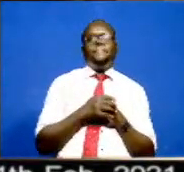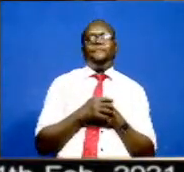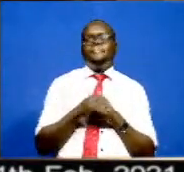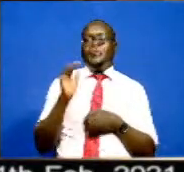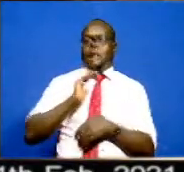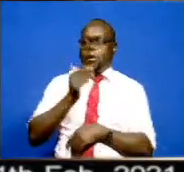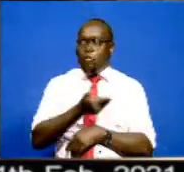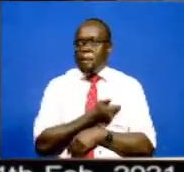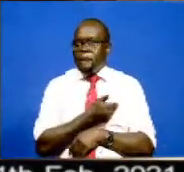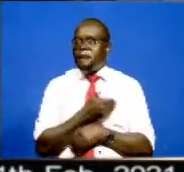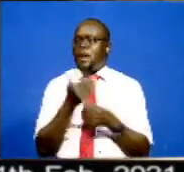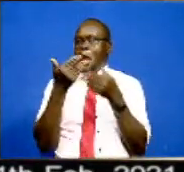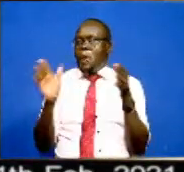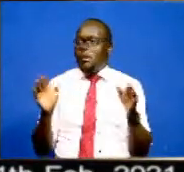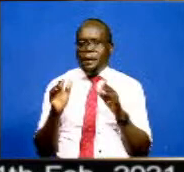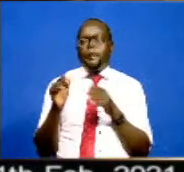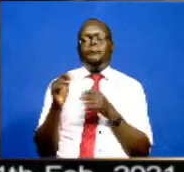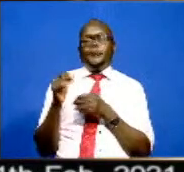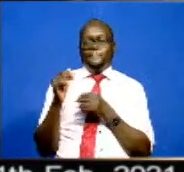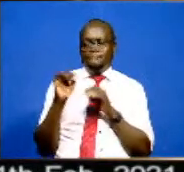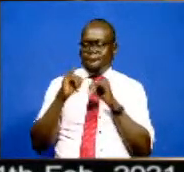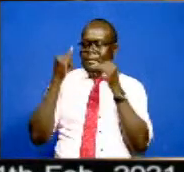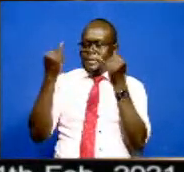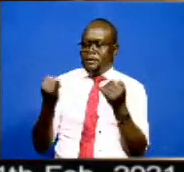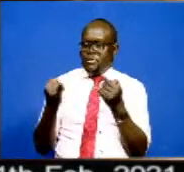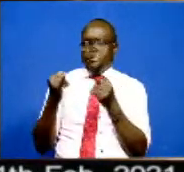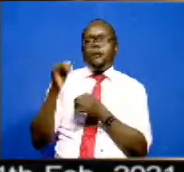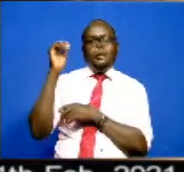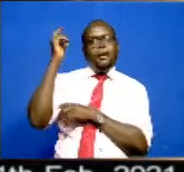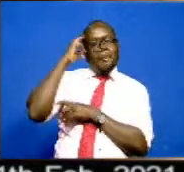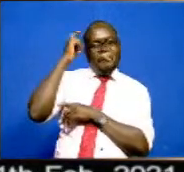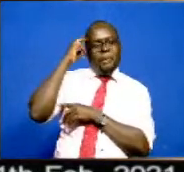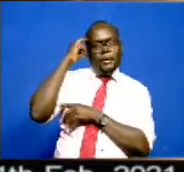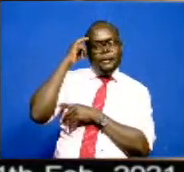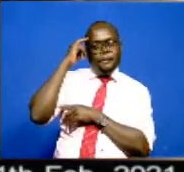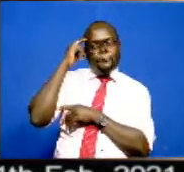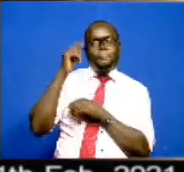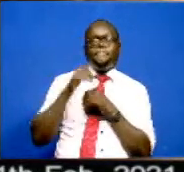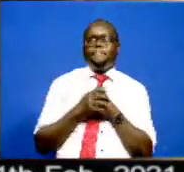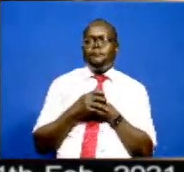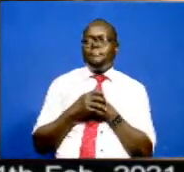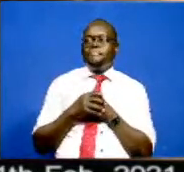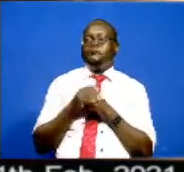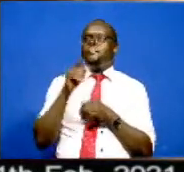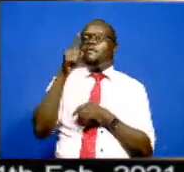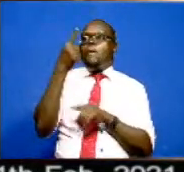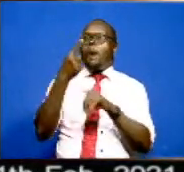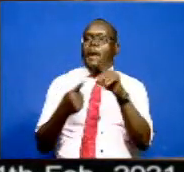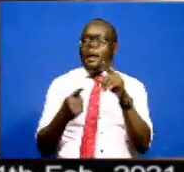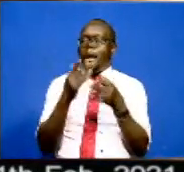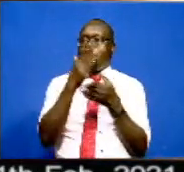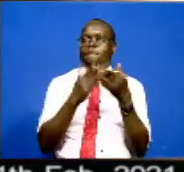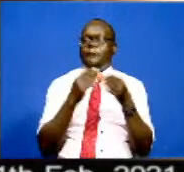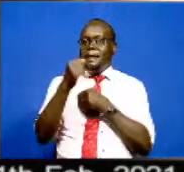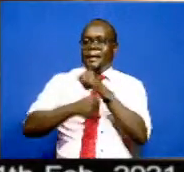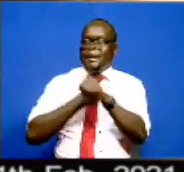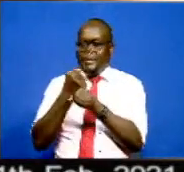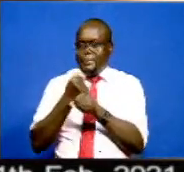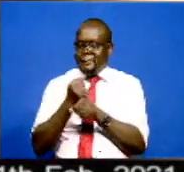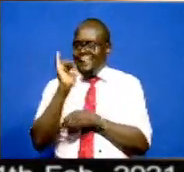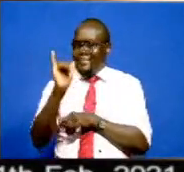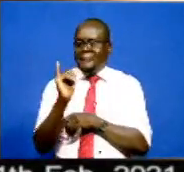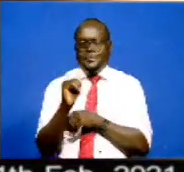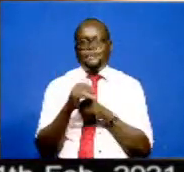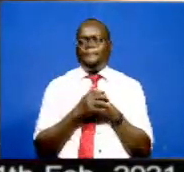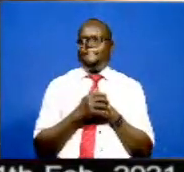and losing the institutional memory, the institutional strength that's already been created with this committee for 1.5 years is perhaps not the best thing